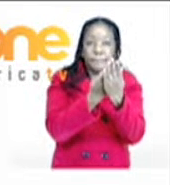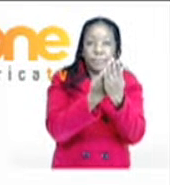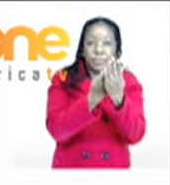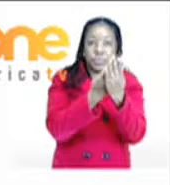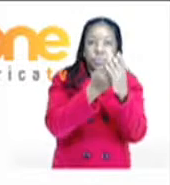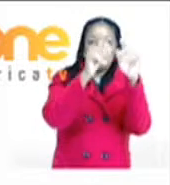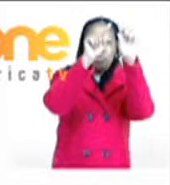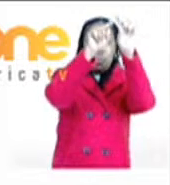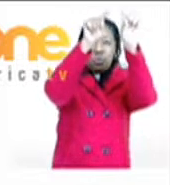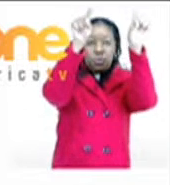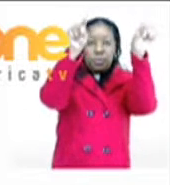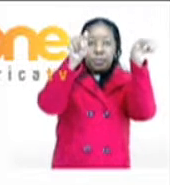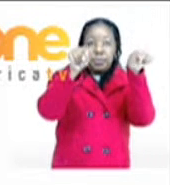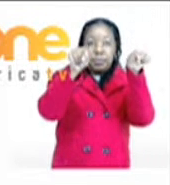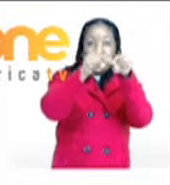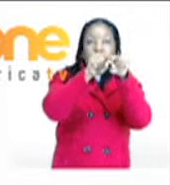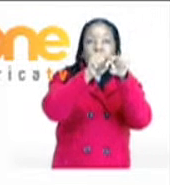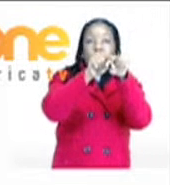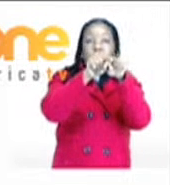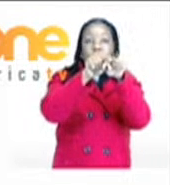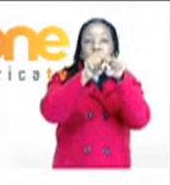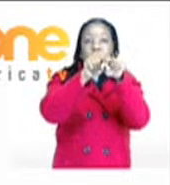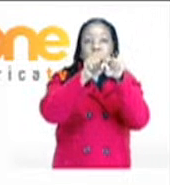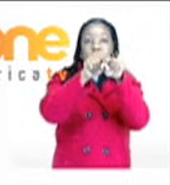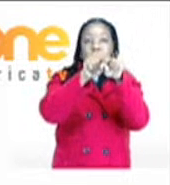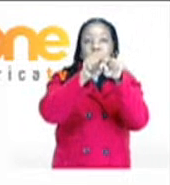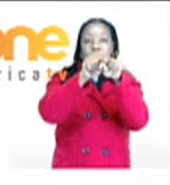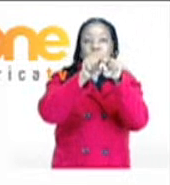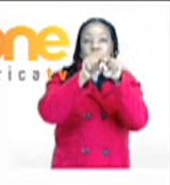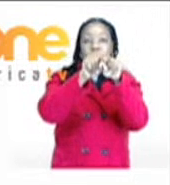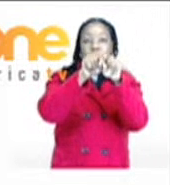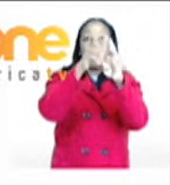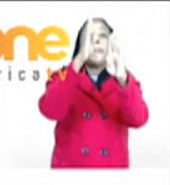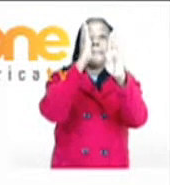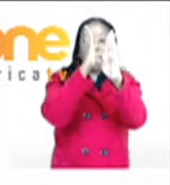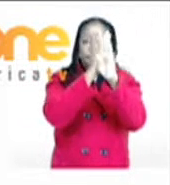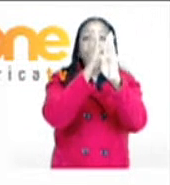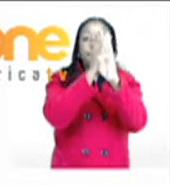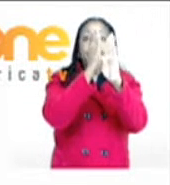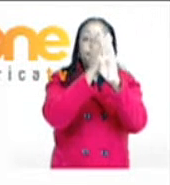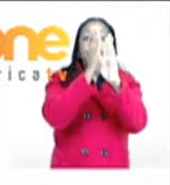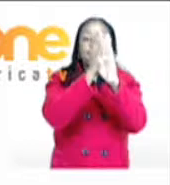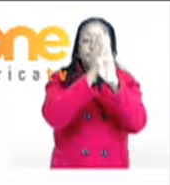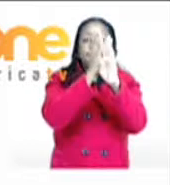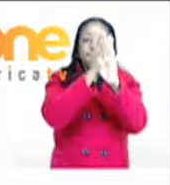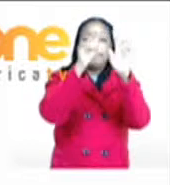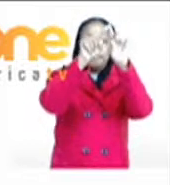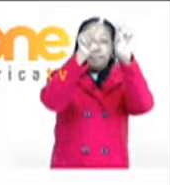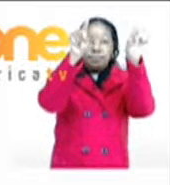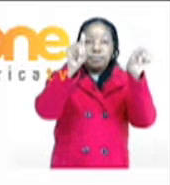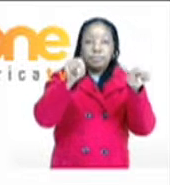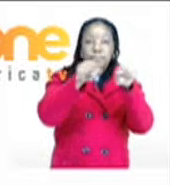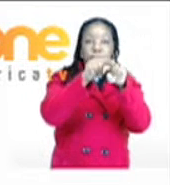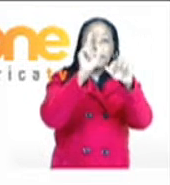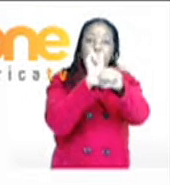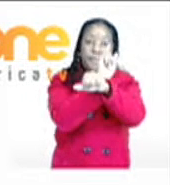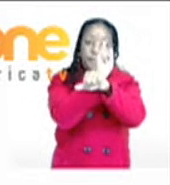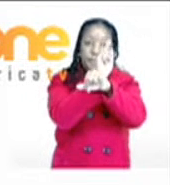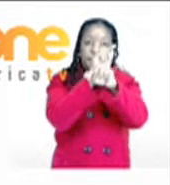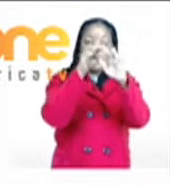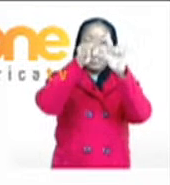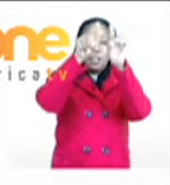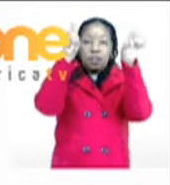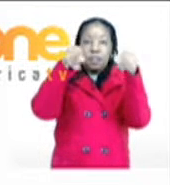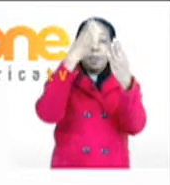top is complete. All the emblems have been placed in the right place. The motto is in